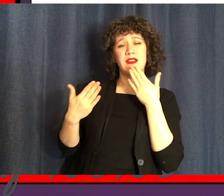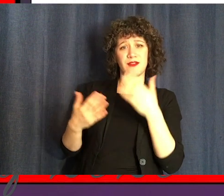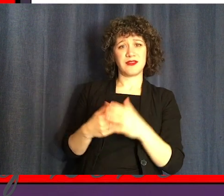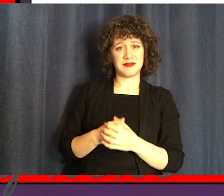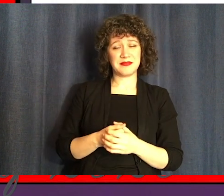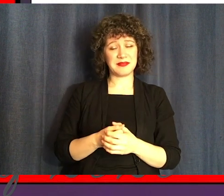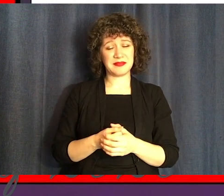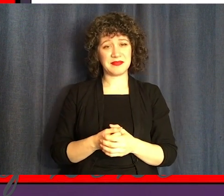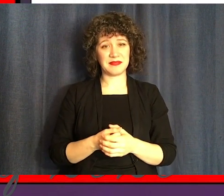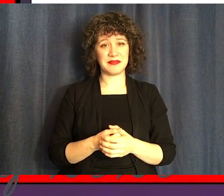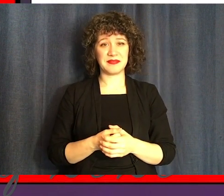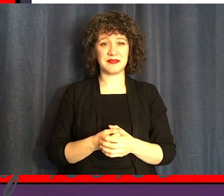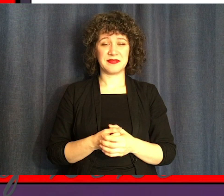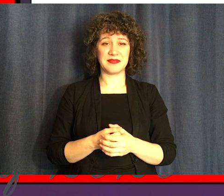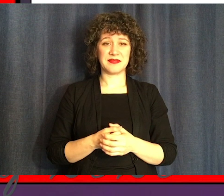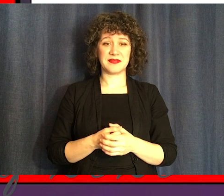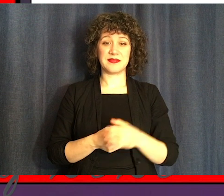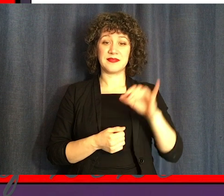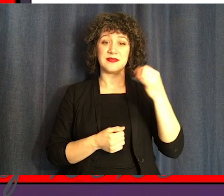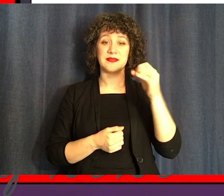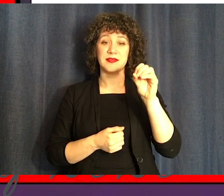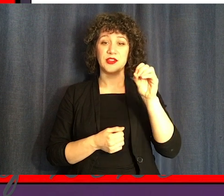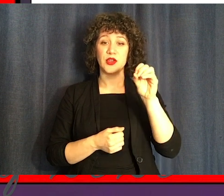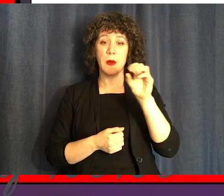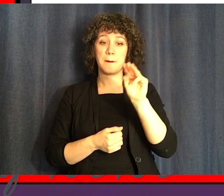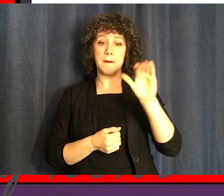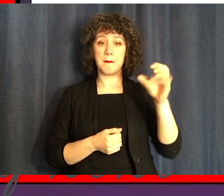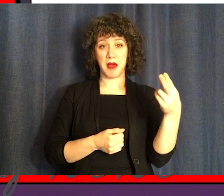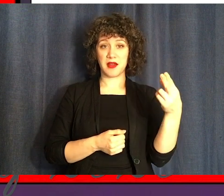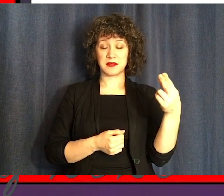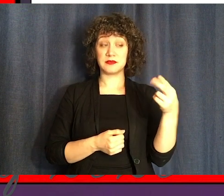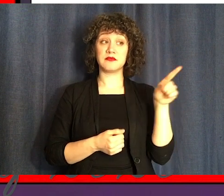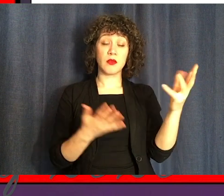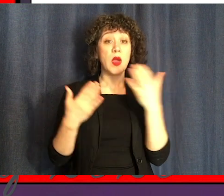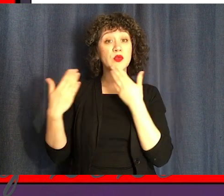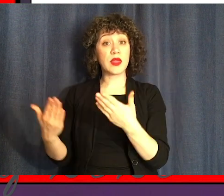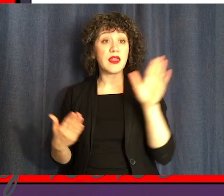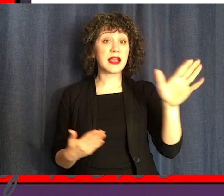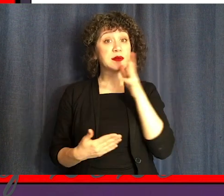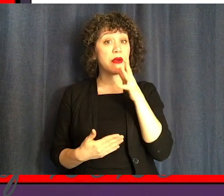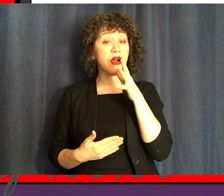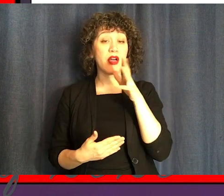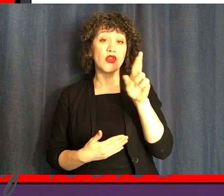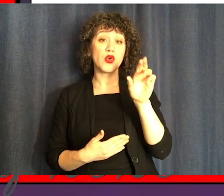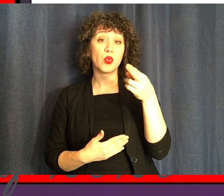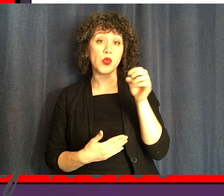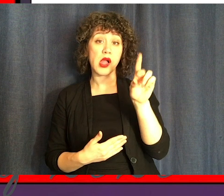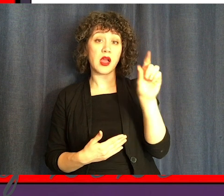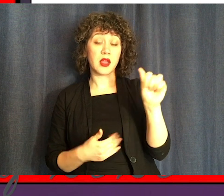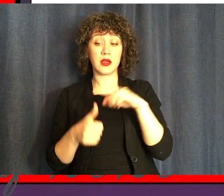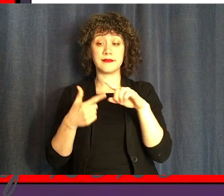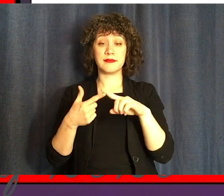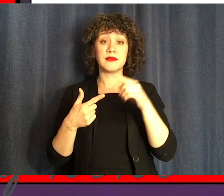Joe Mock. Joe would like to thank his mother, Rhonda, his grandma, Marilyn, aunts Jamie and